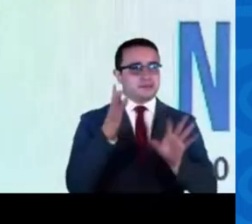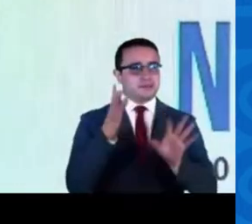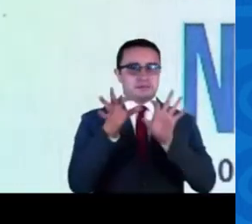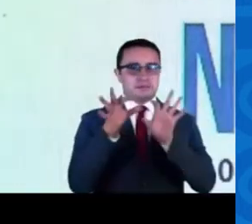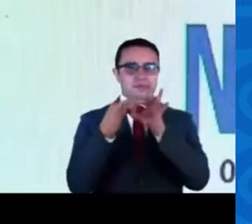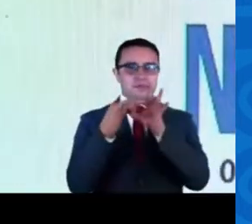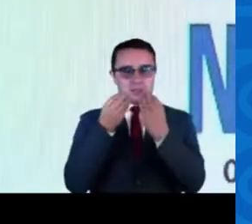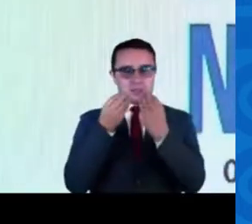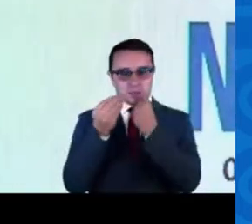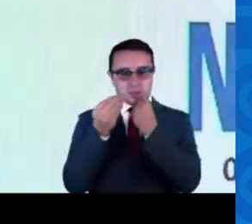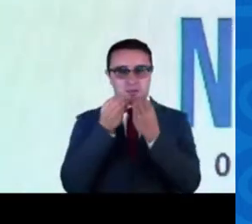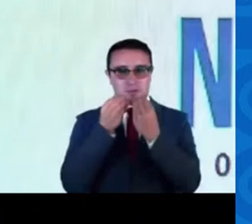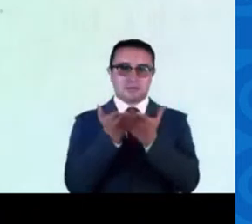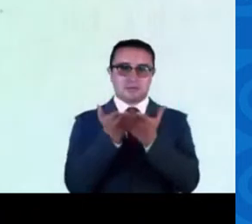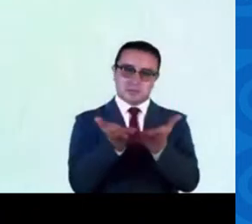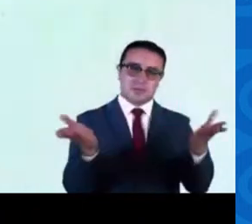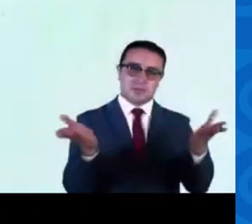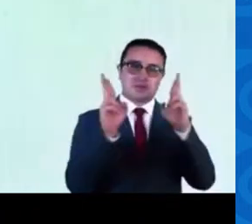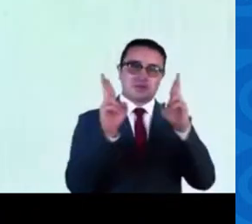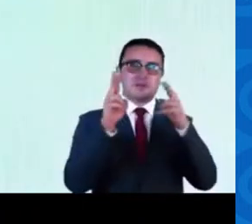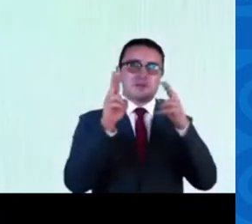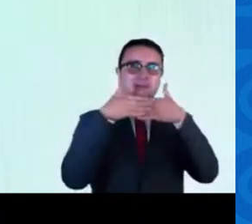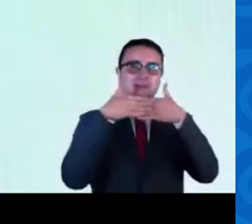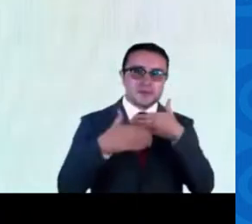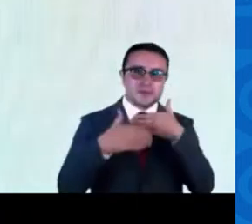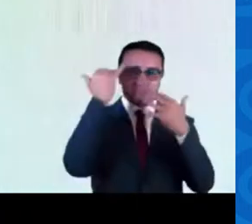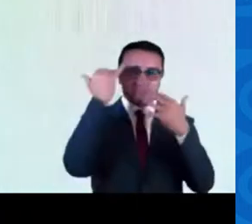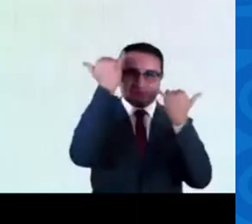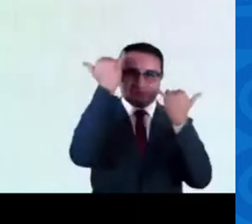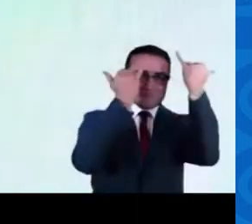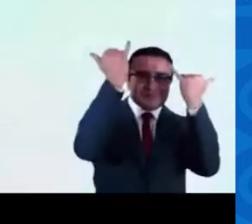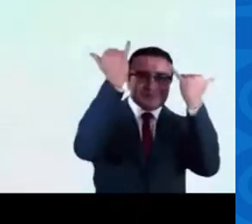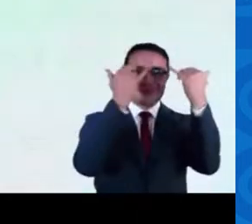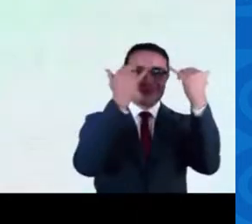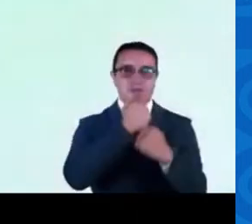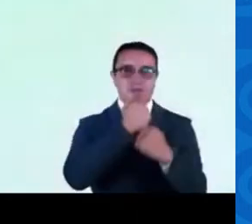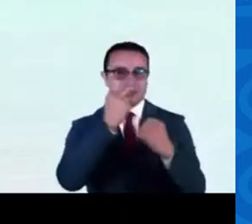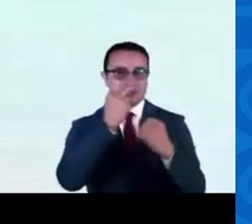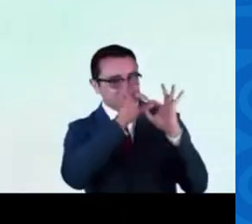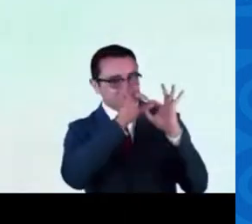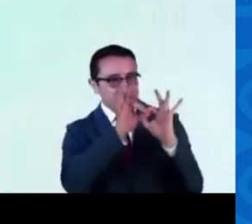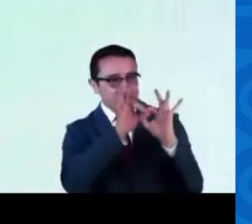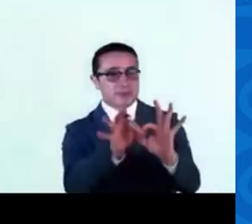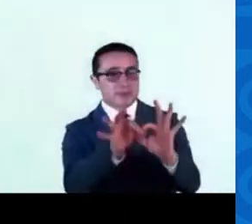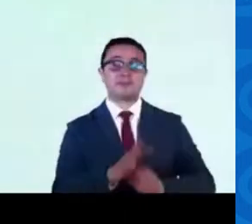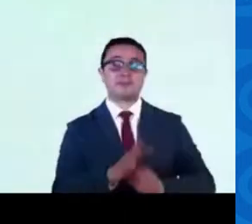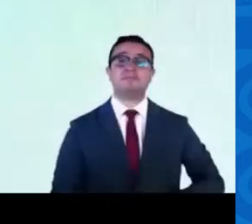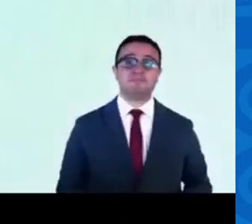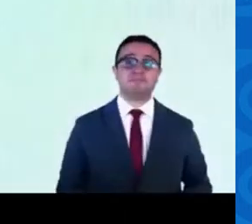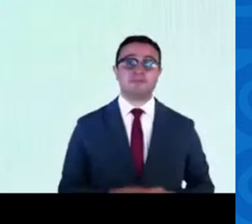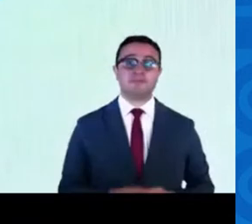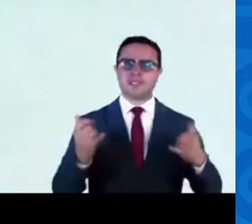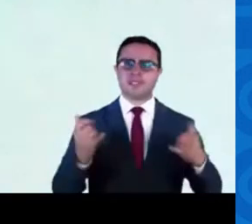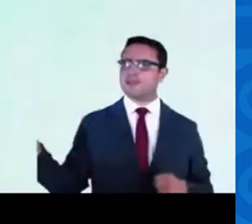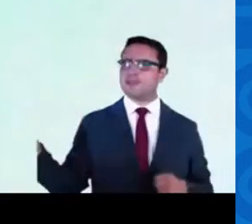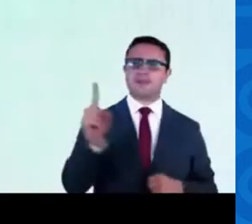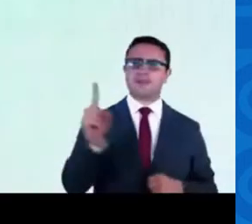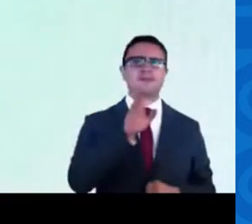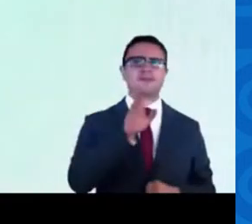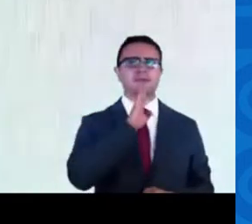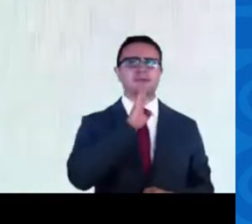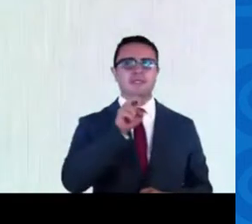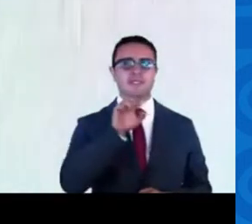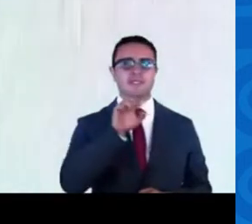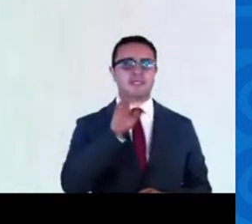We will hear from musical groups that are representatives of the region that, together with other artists, are going to be joining